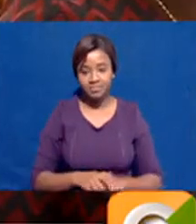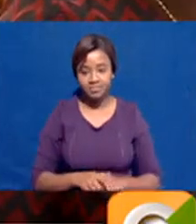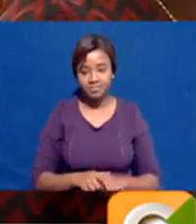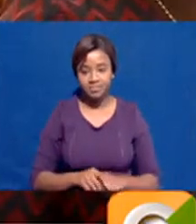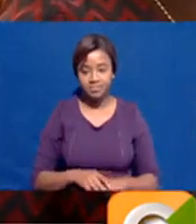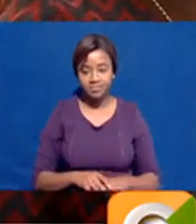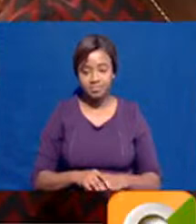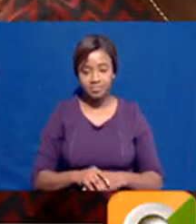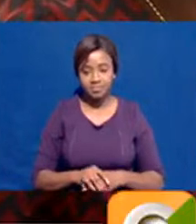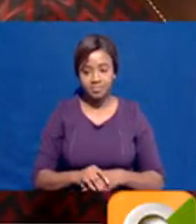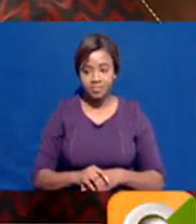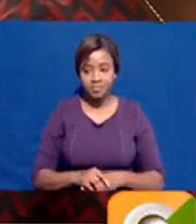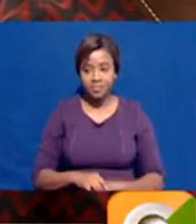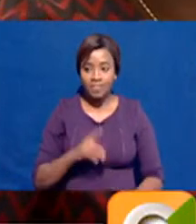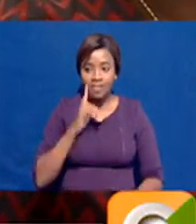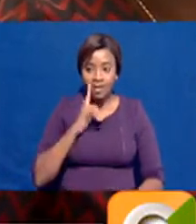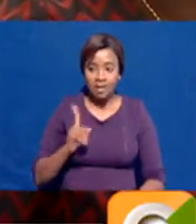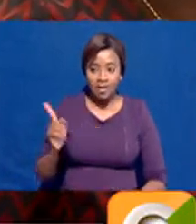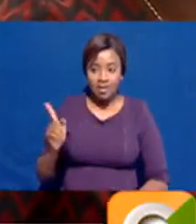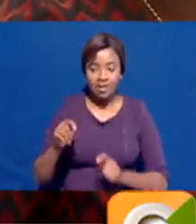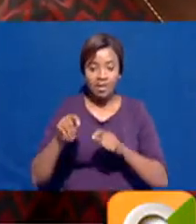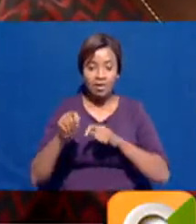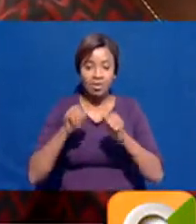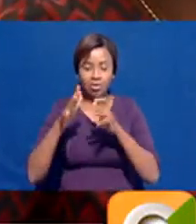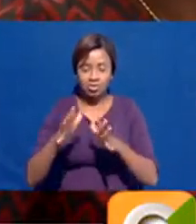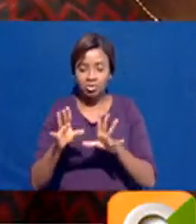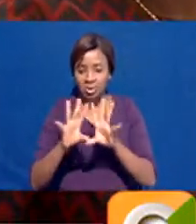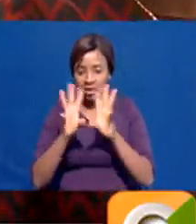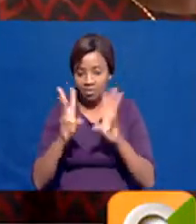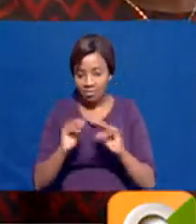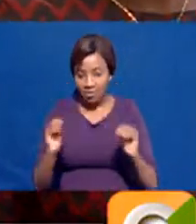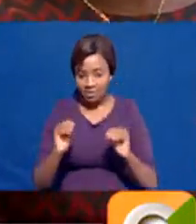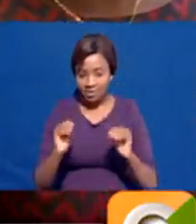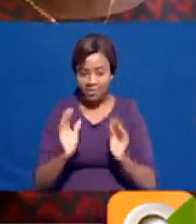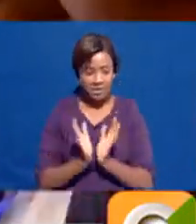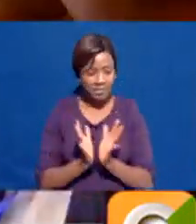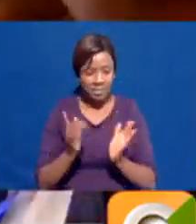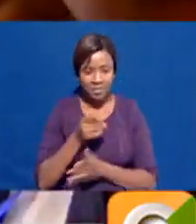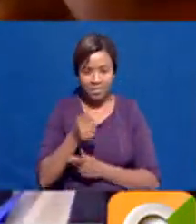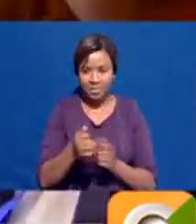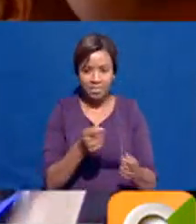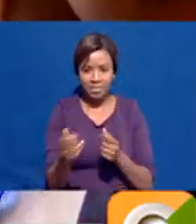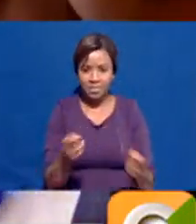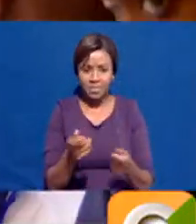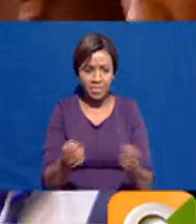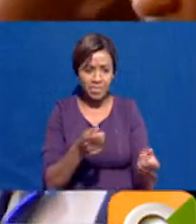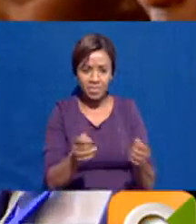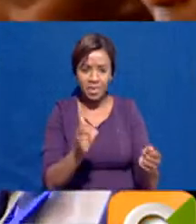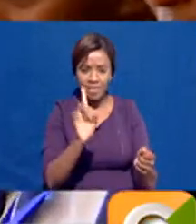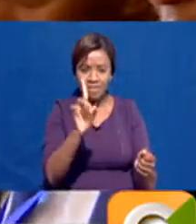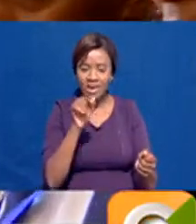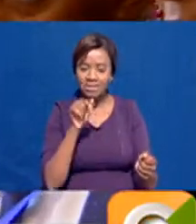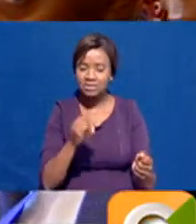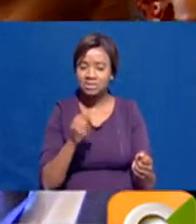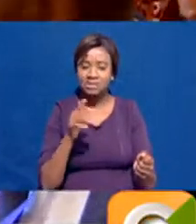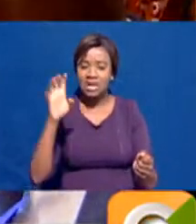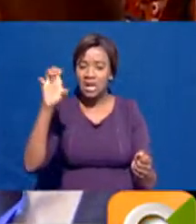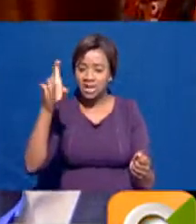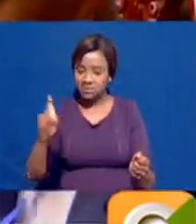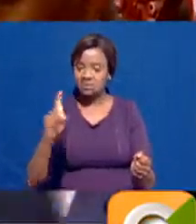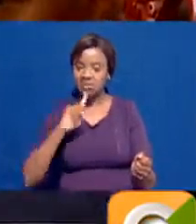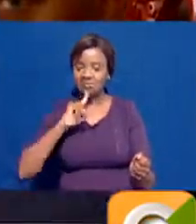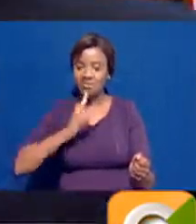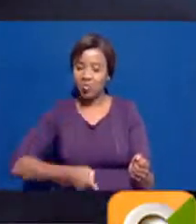Even if it's not that. The Controller of Budget met public irregular payments that she claims were sanctioned by the executive a